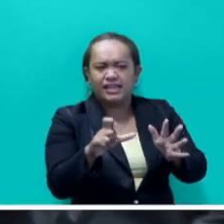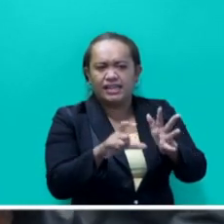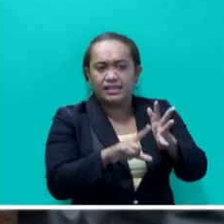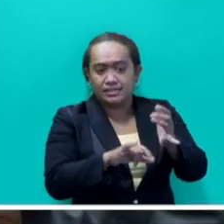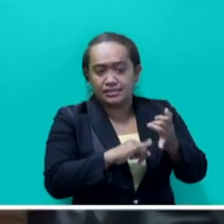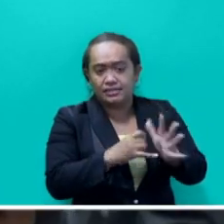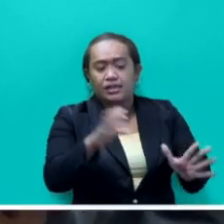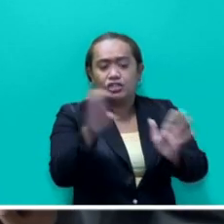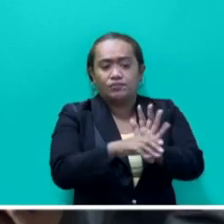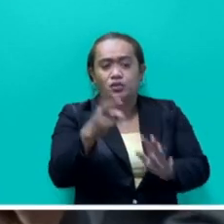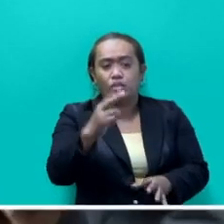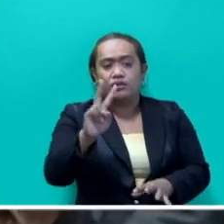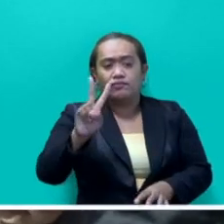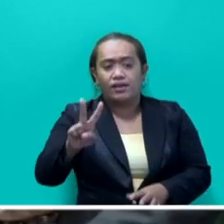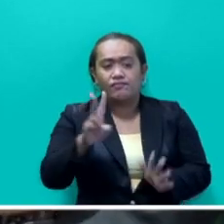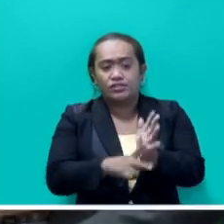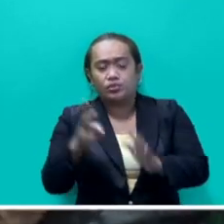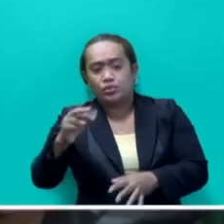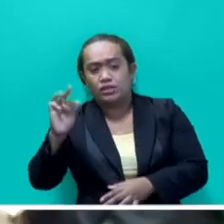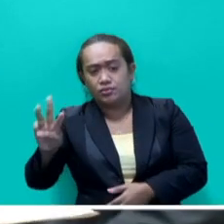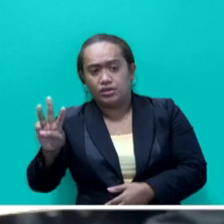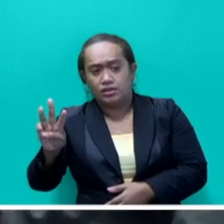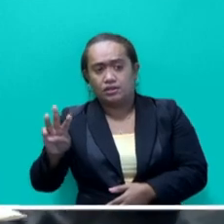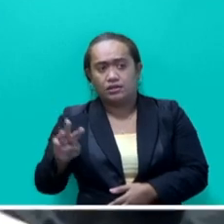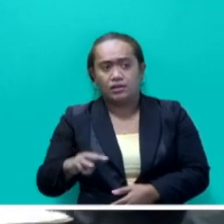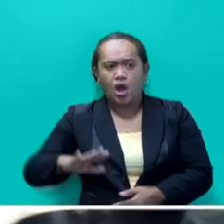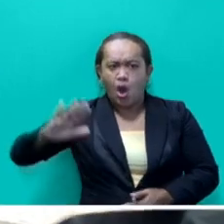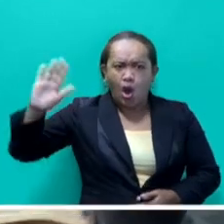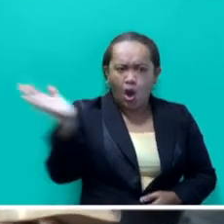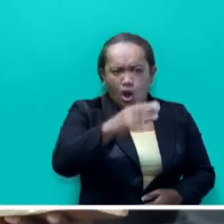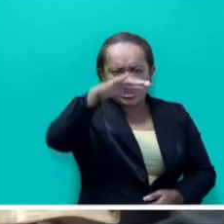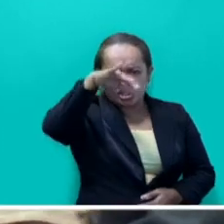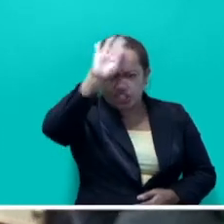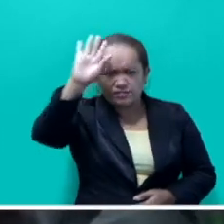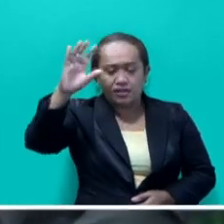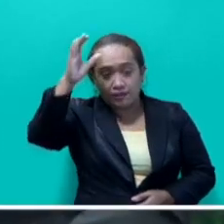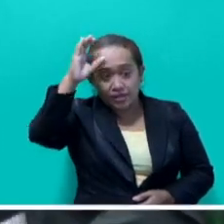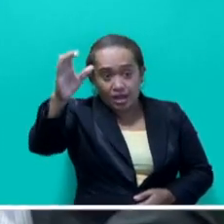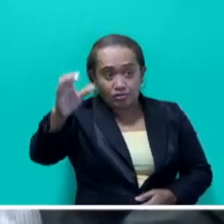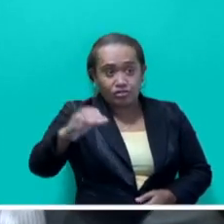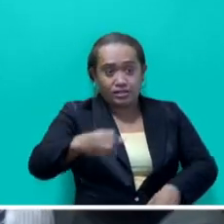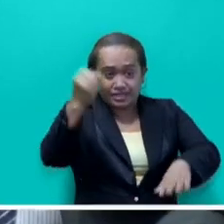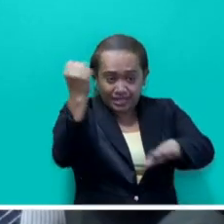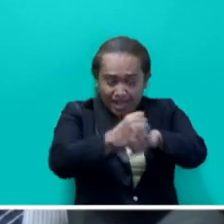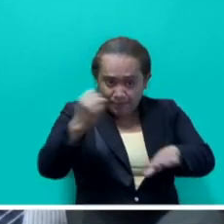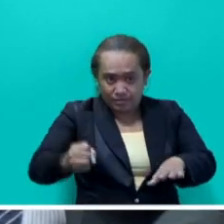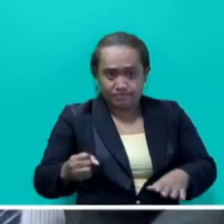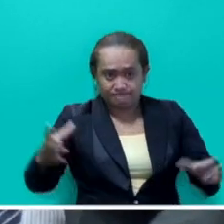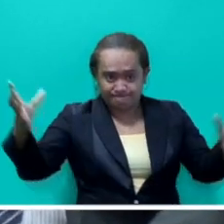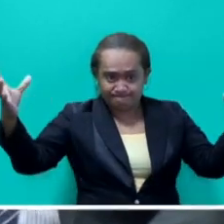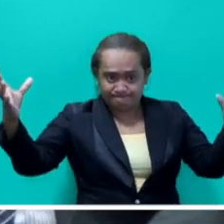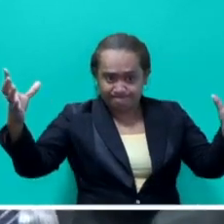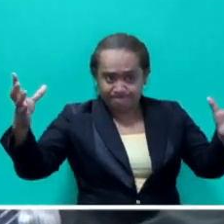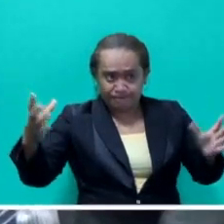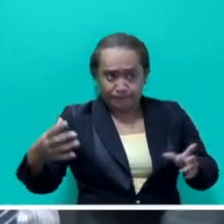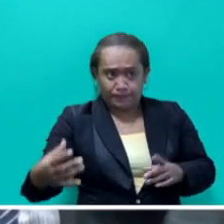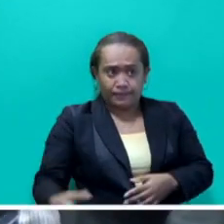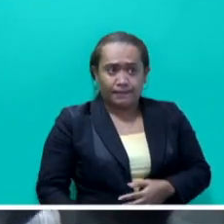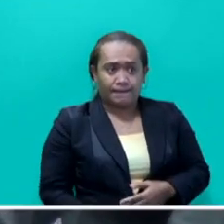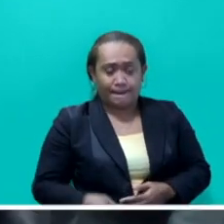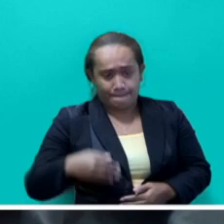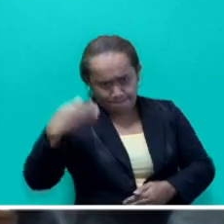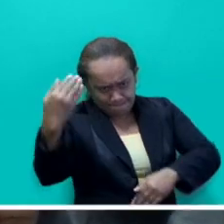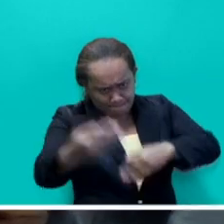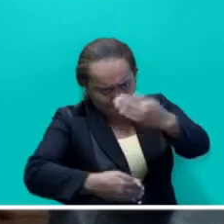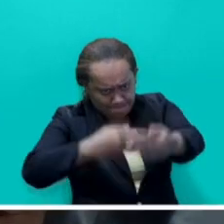25:23. This is for all the chiefs of the country and all the governments that will come after or